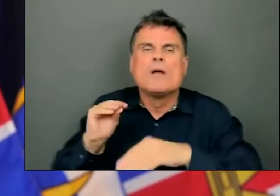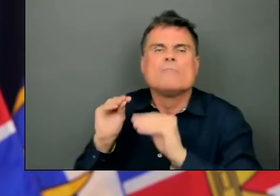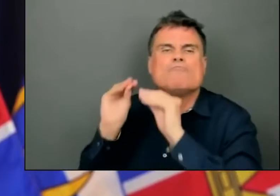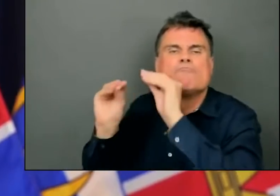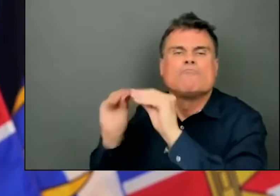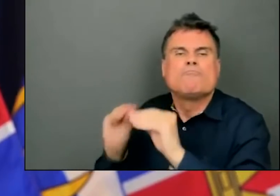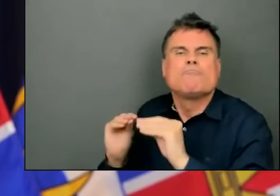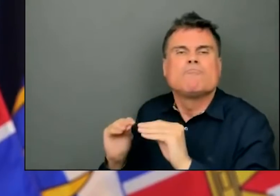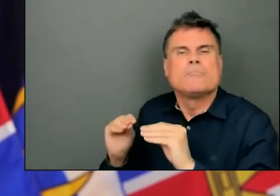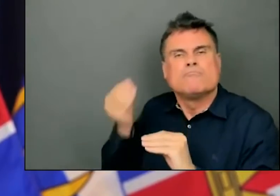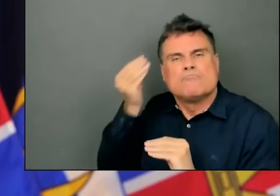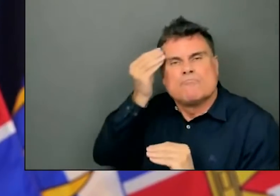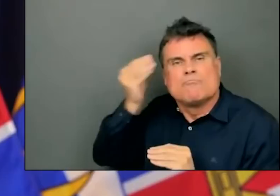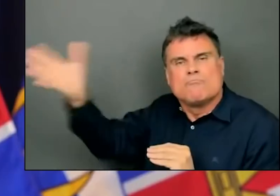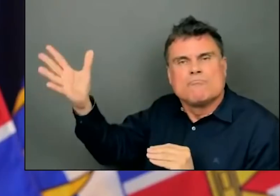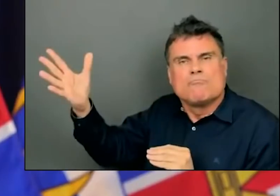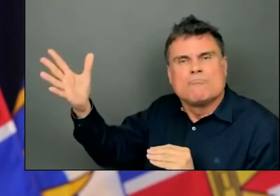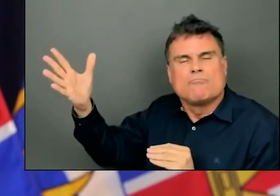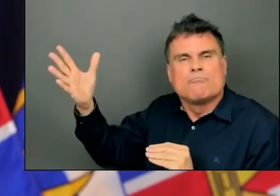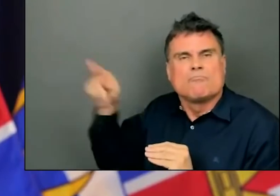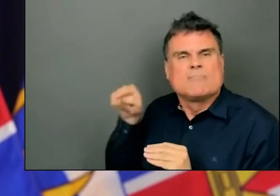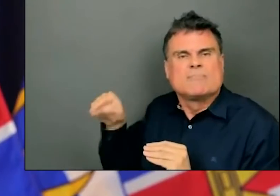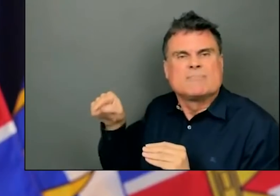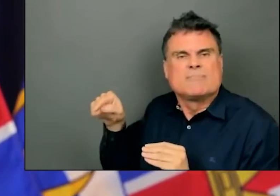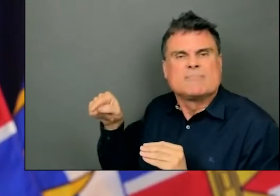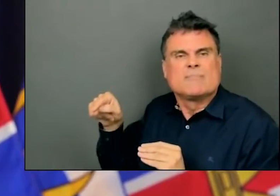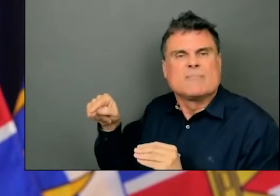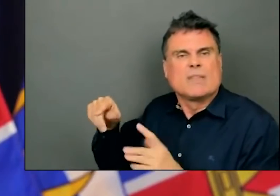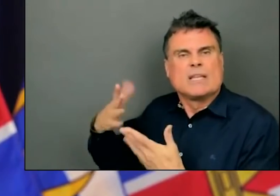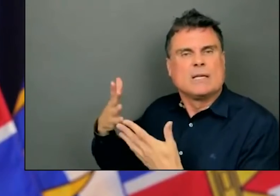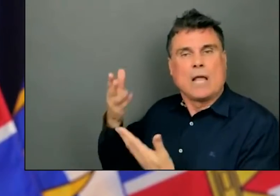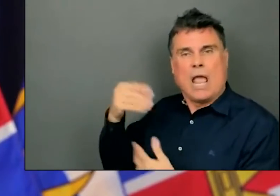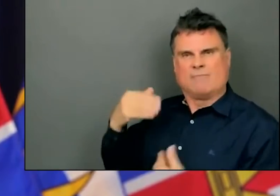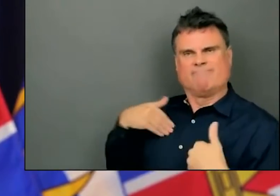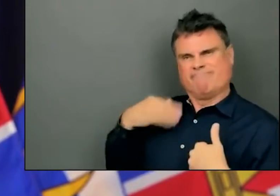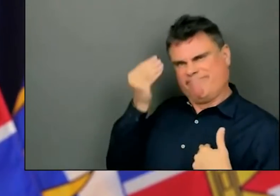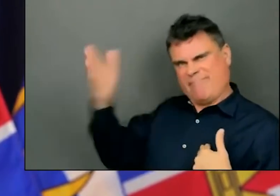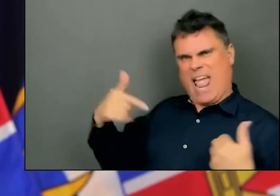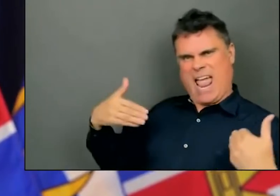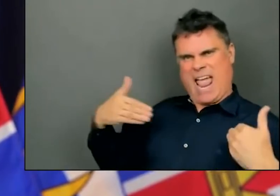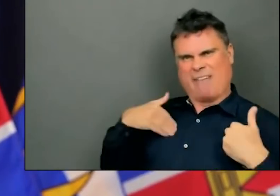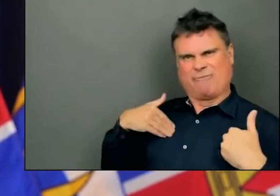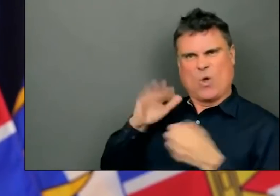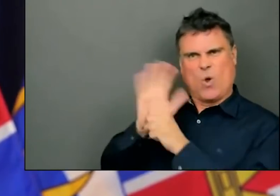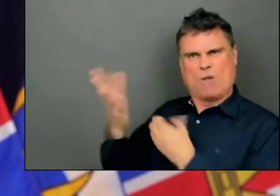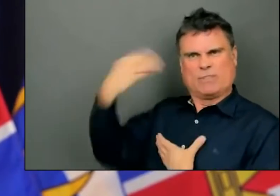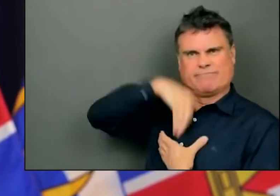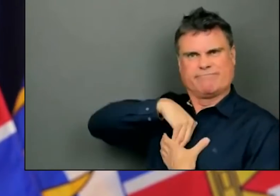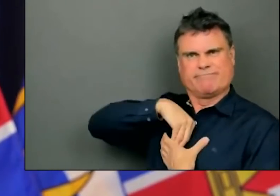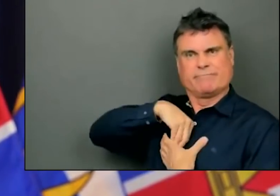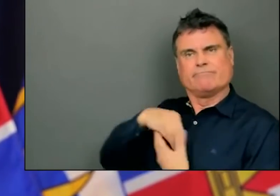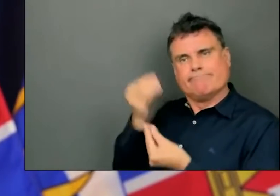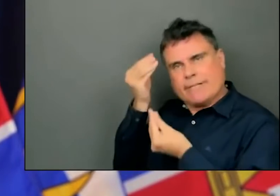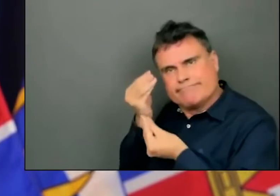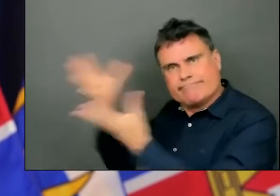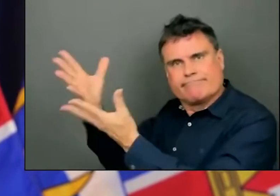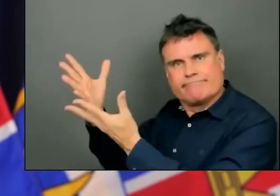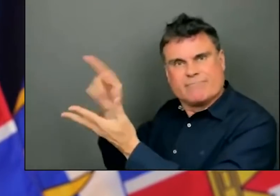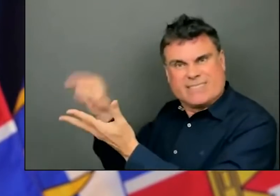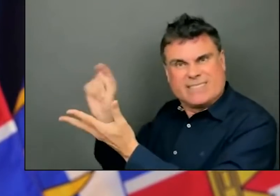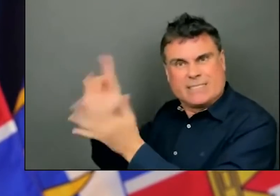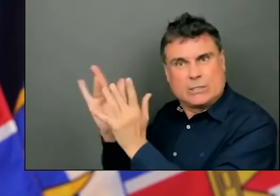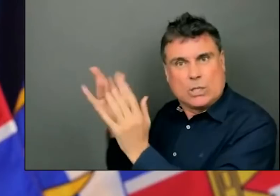curious about the rate of uptake with that, if there have been many results being reported, and now that there's going to be a